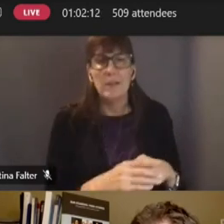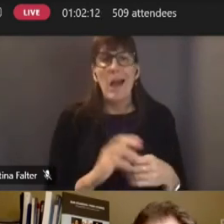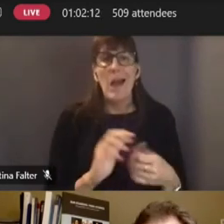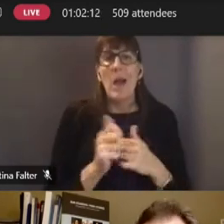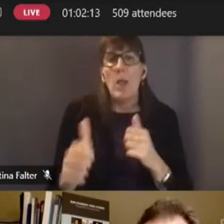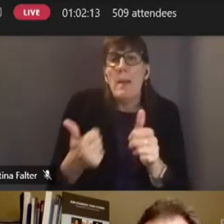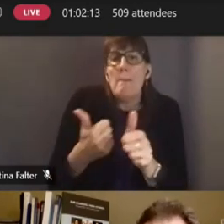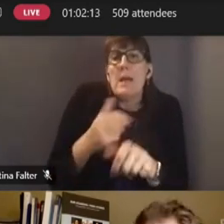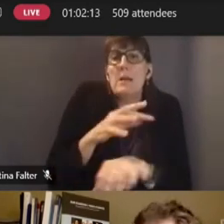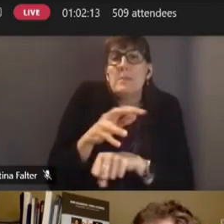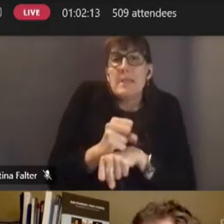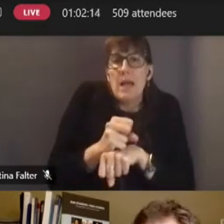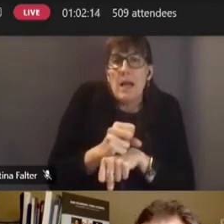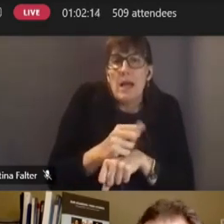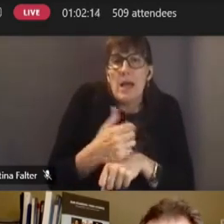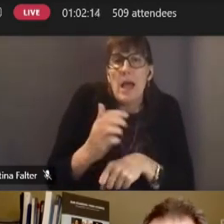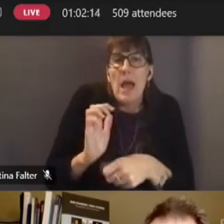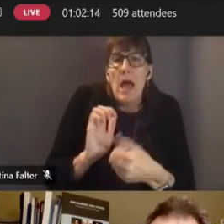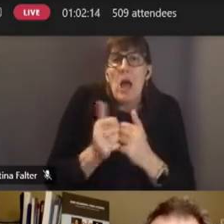do they get the assignment?